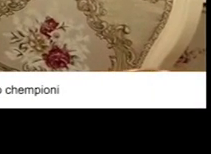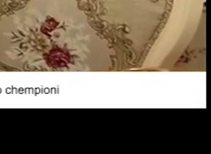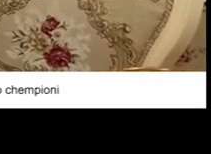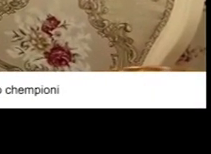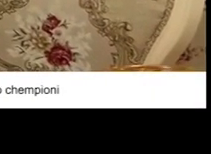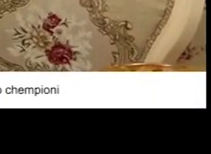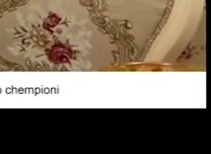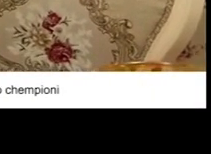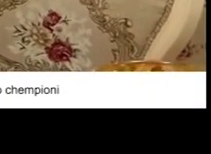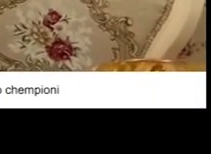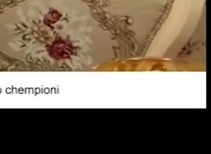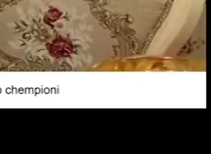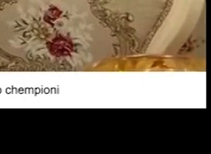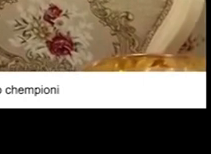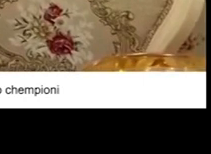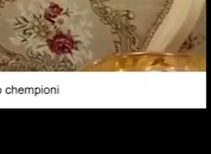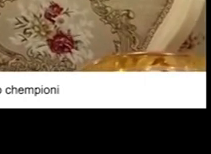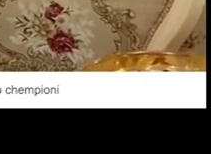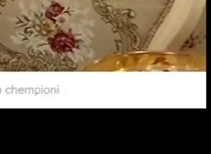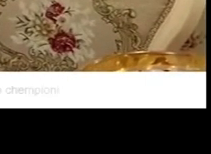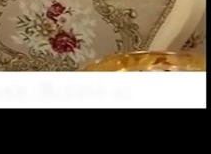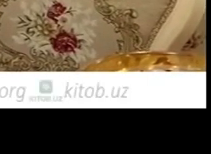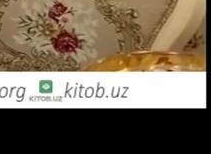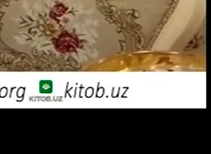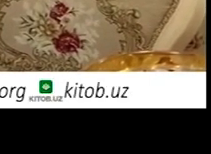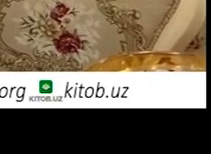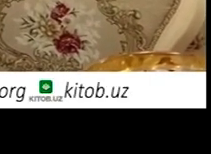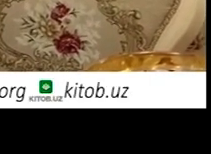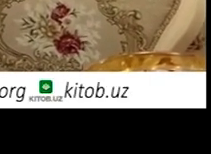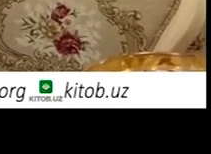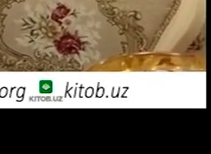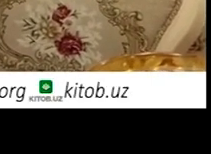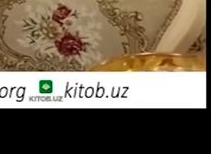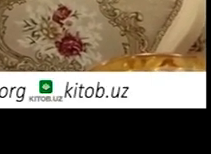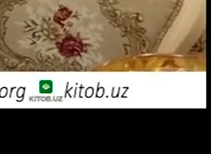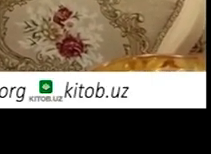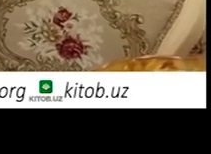Aziz bolajonlar, ustozlaringiz tomonidan tayyorlangan video darslarni kuzatib